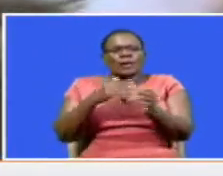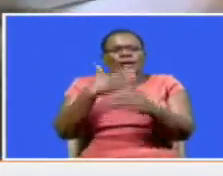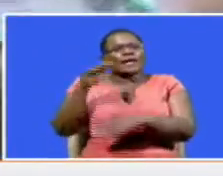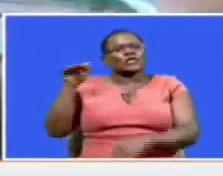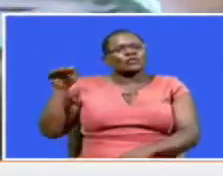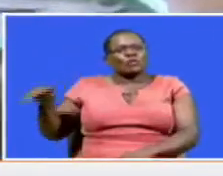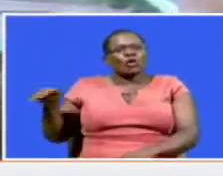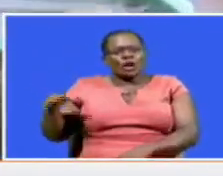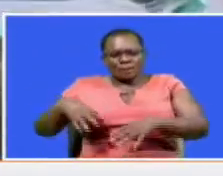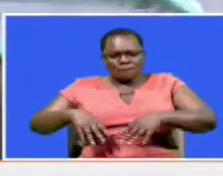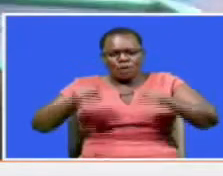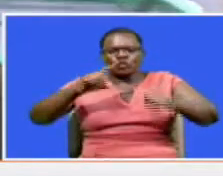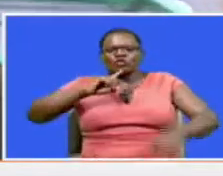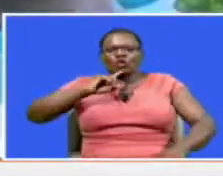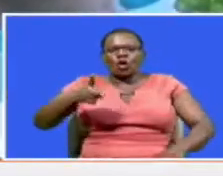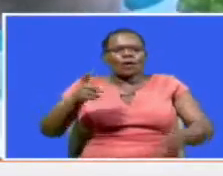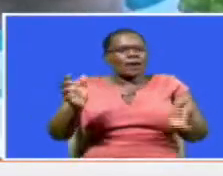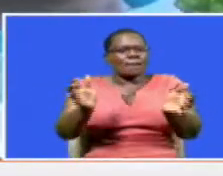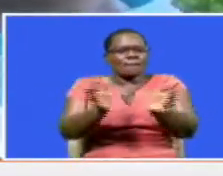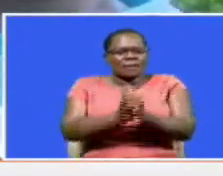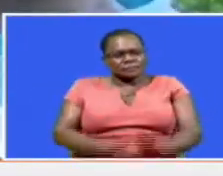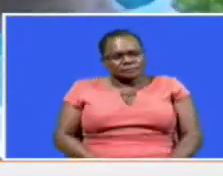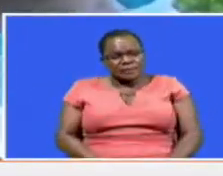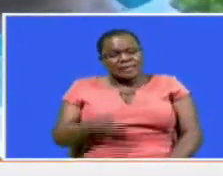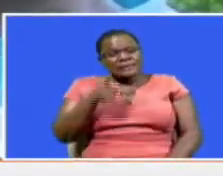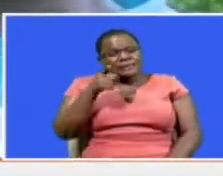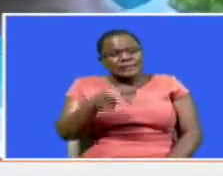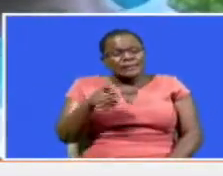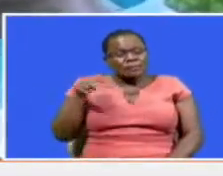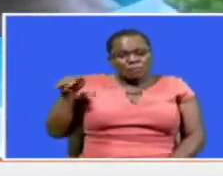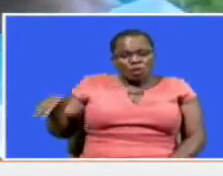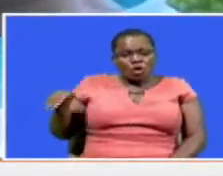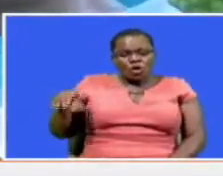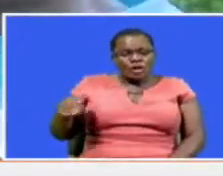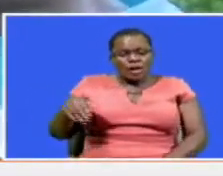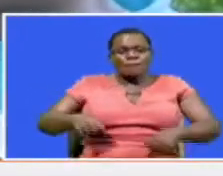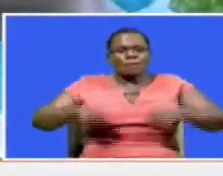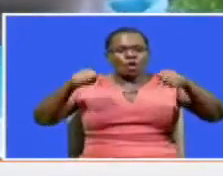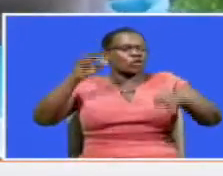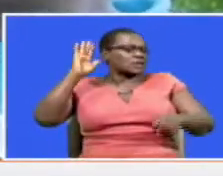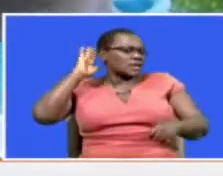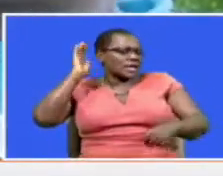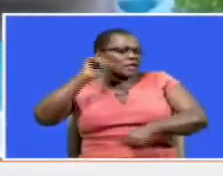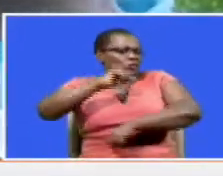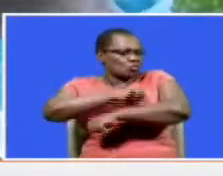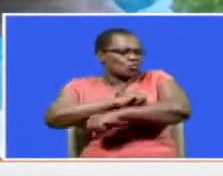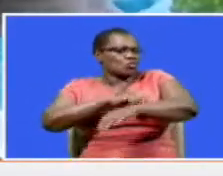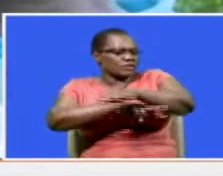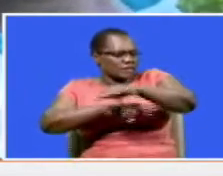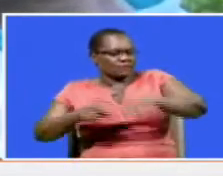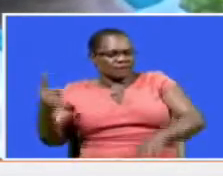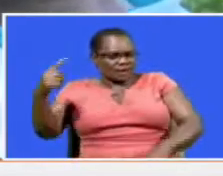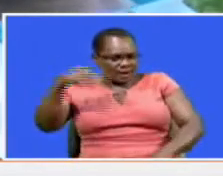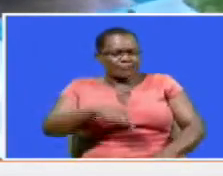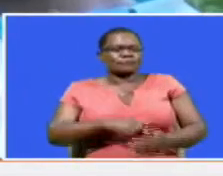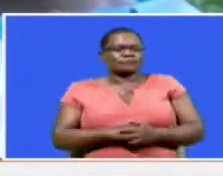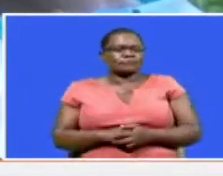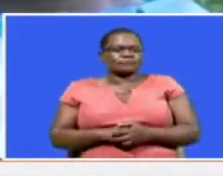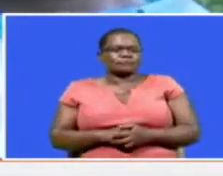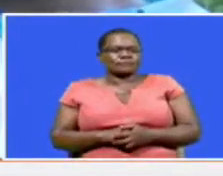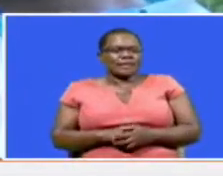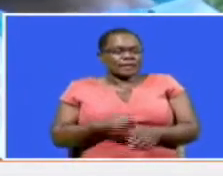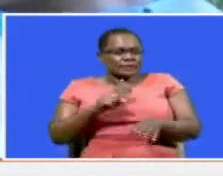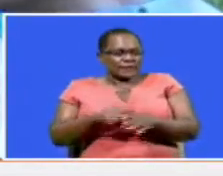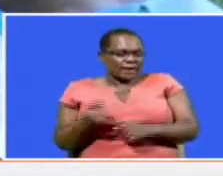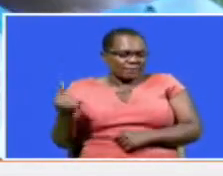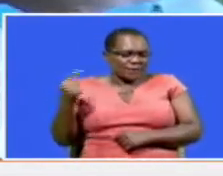saw his bosses order for their arrest. So wakubwa hii asubuhi wakubwa walikuwa wamesikia habari kwamba shule imeibiwa. Walikuja.